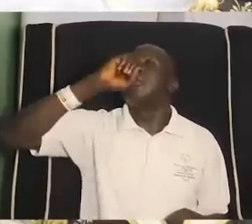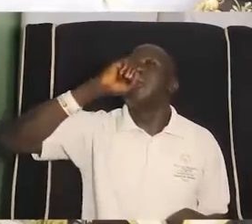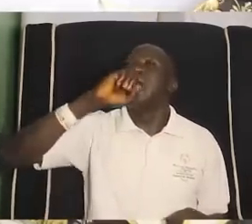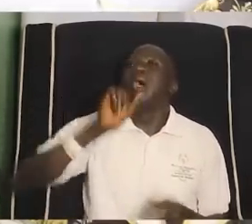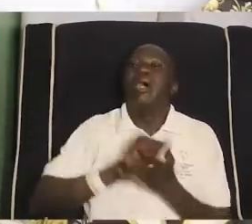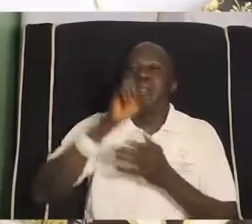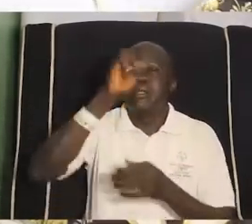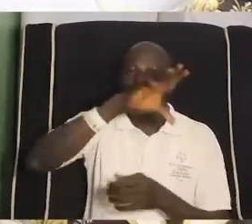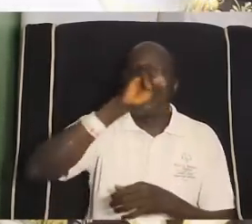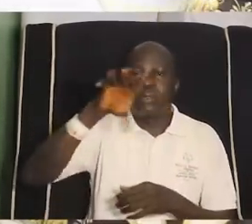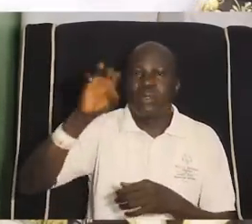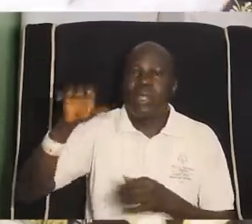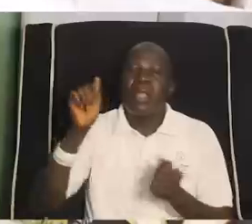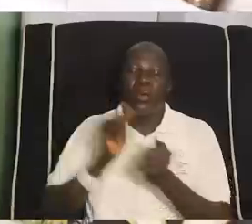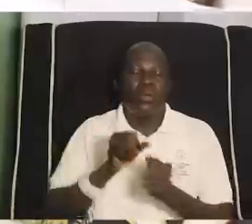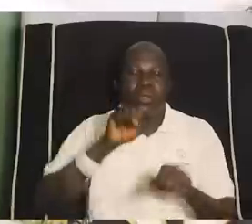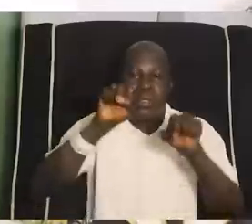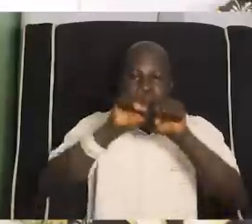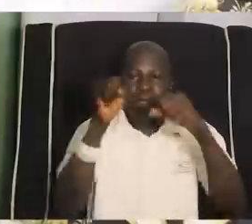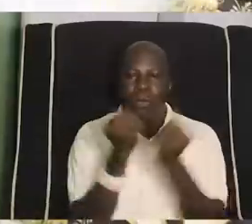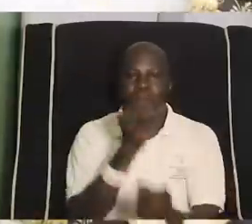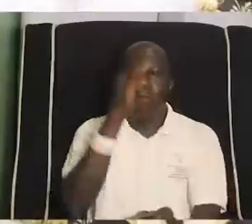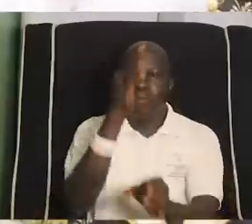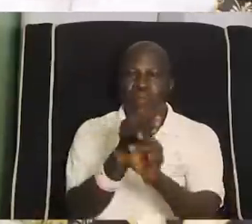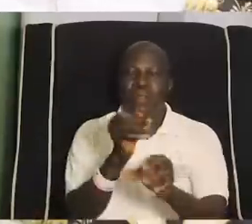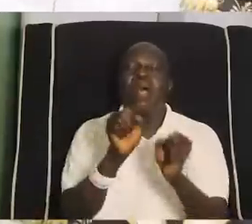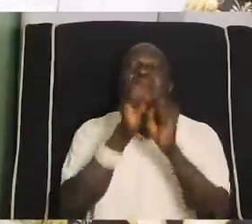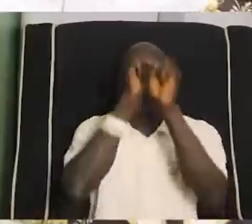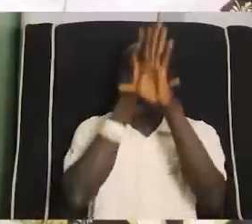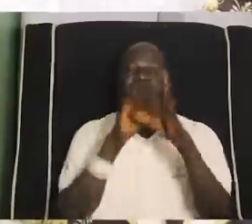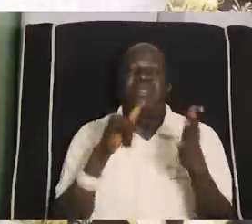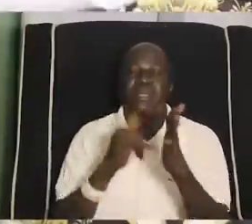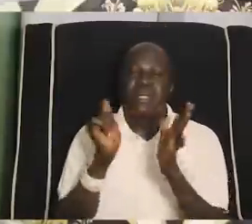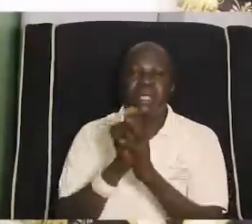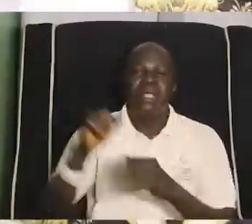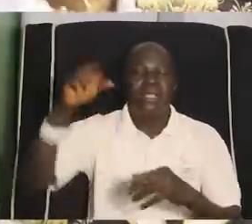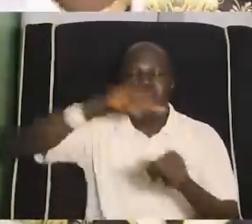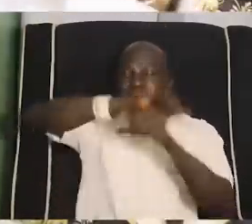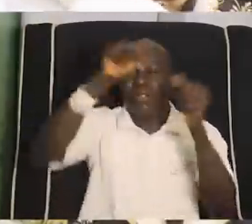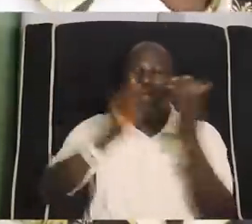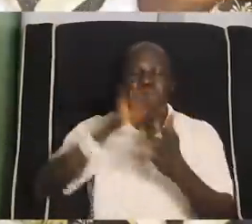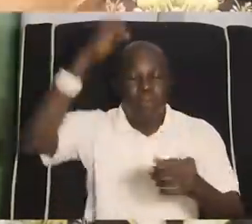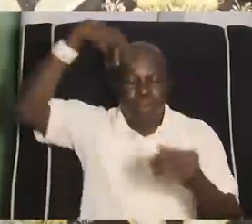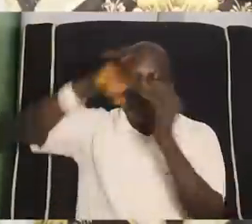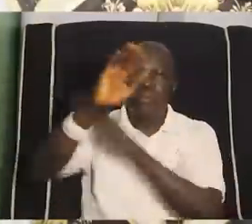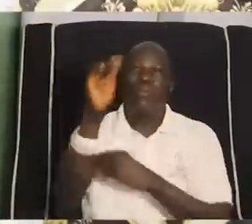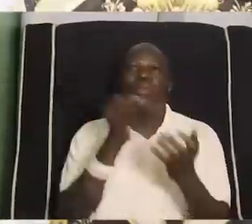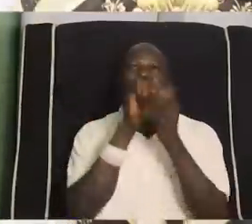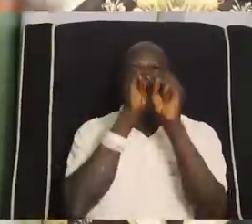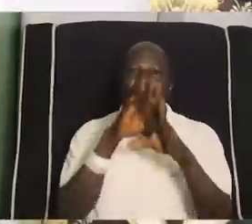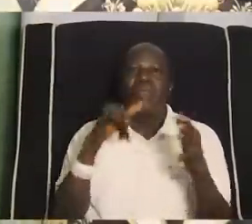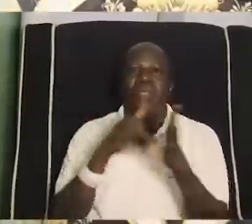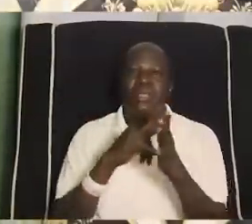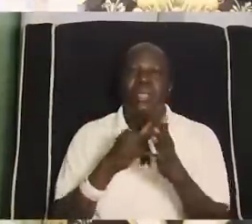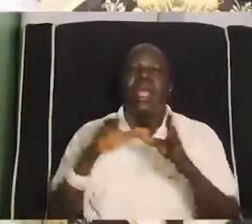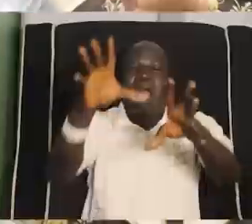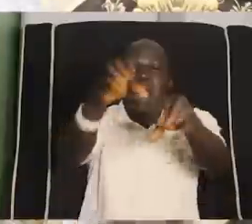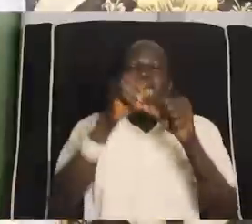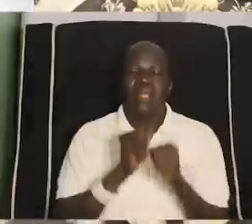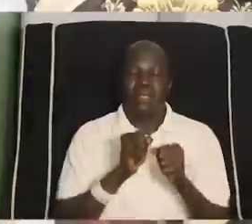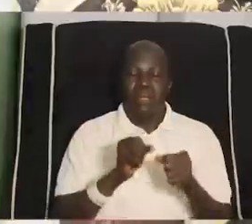You sprinkle. And your symbol of faith. I sanctify you. I said, 'Oko yasima. Oh yeah,